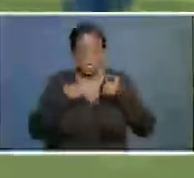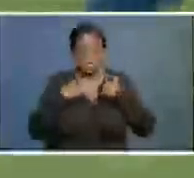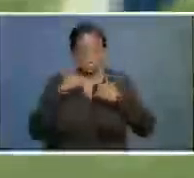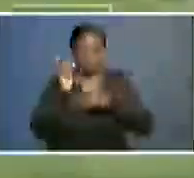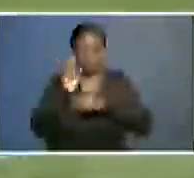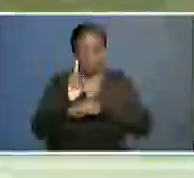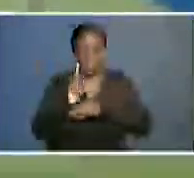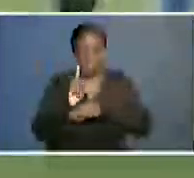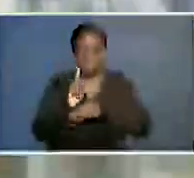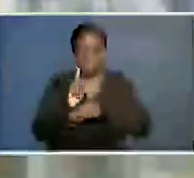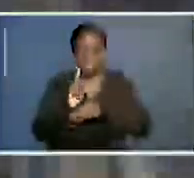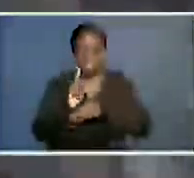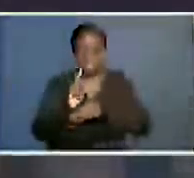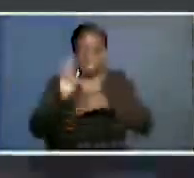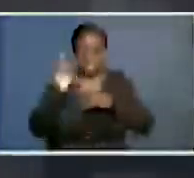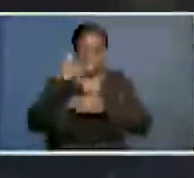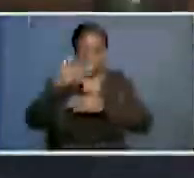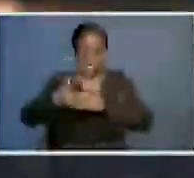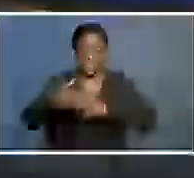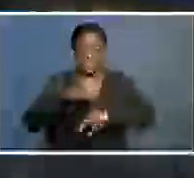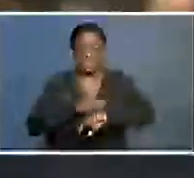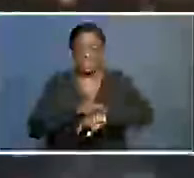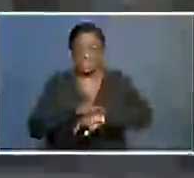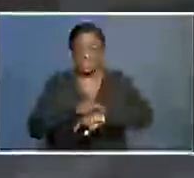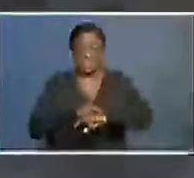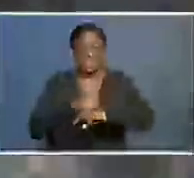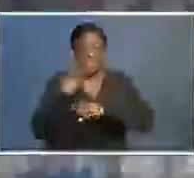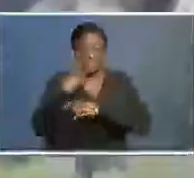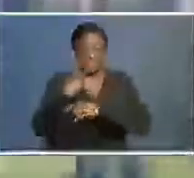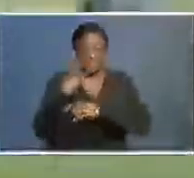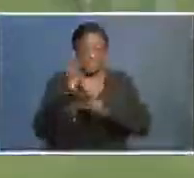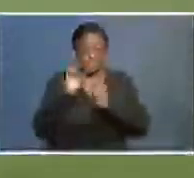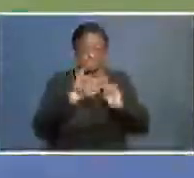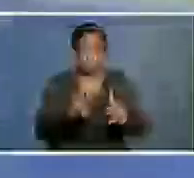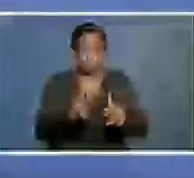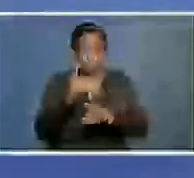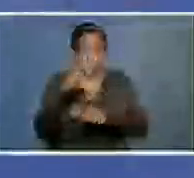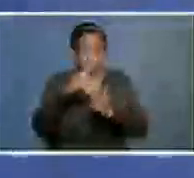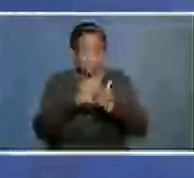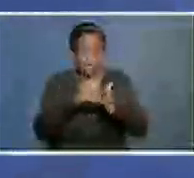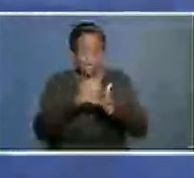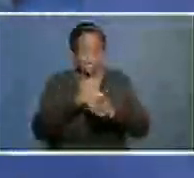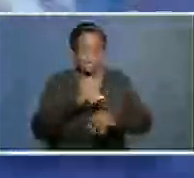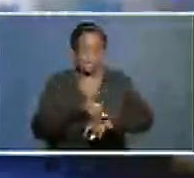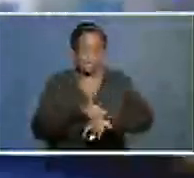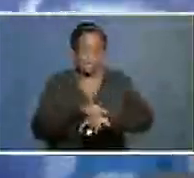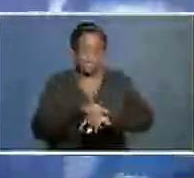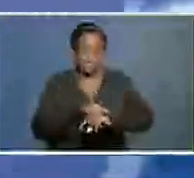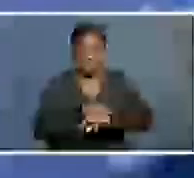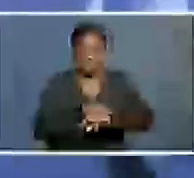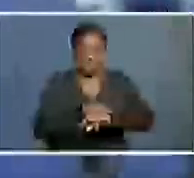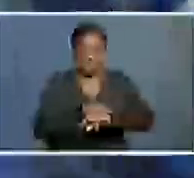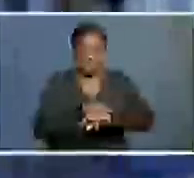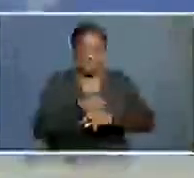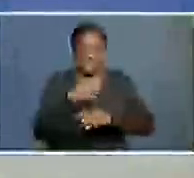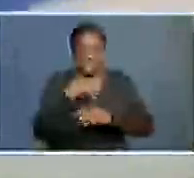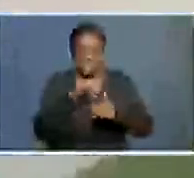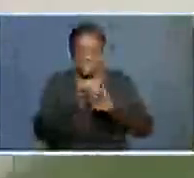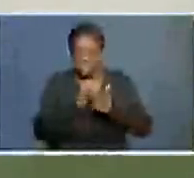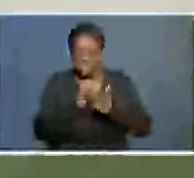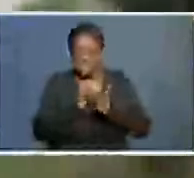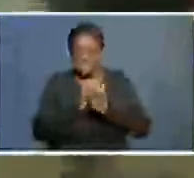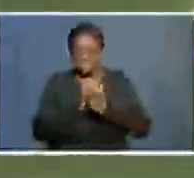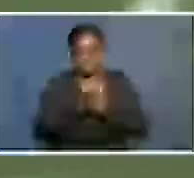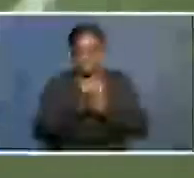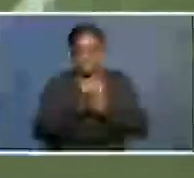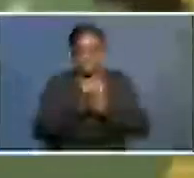family during his rookie campaign last season, Strawn is looking forward for that opportunity once again, this time around. 100%. They're ready to call